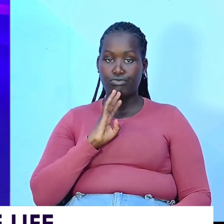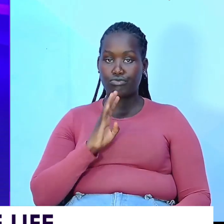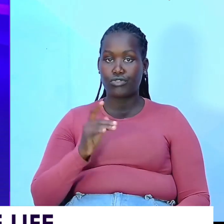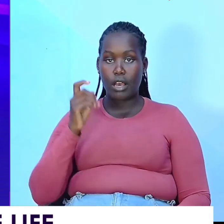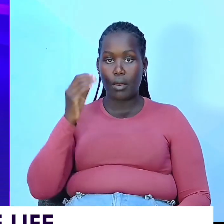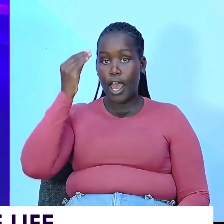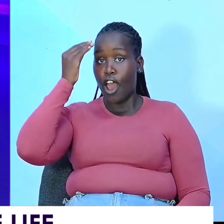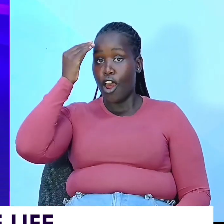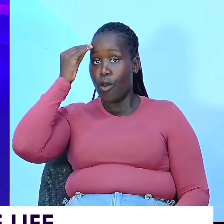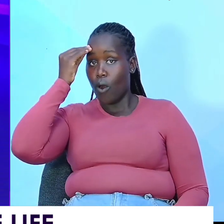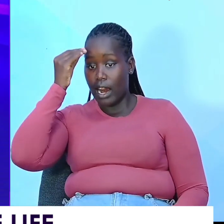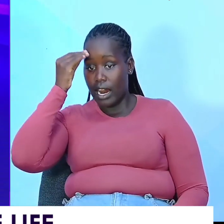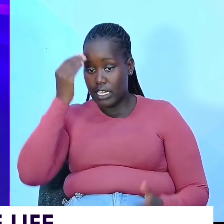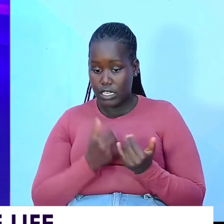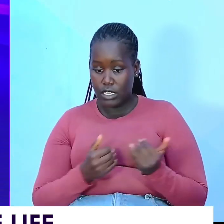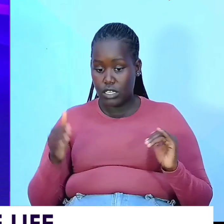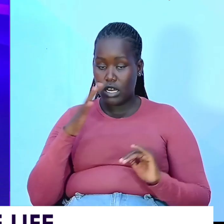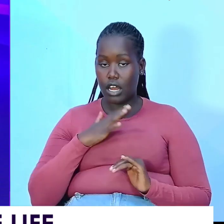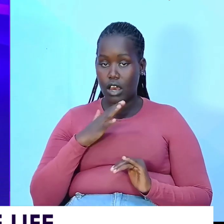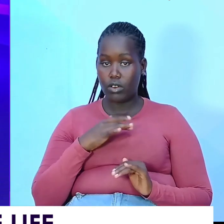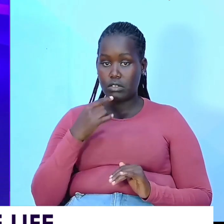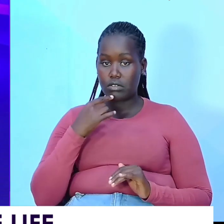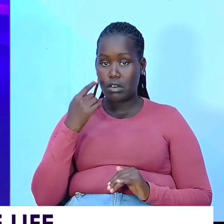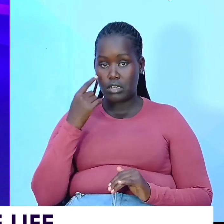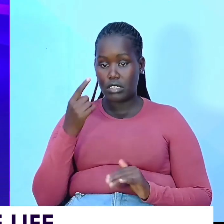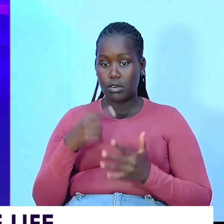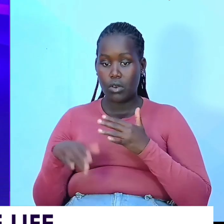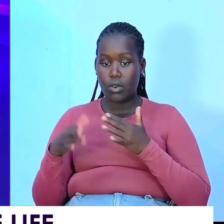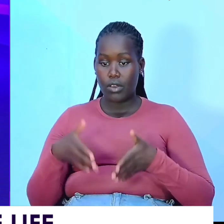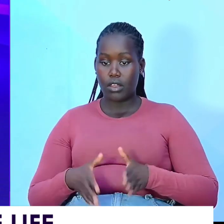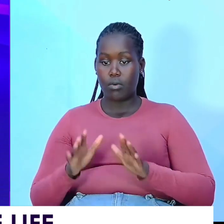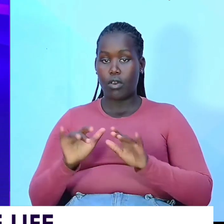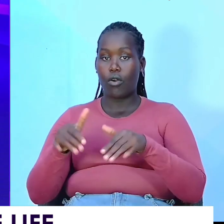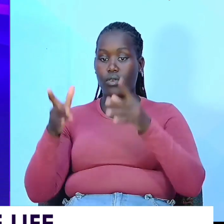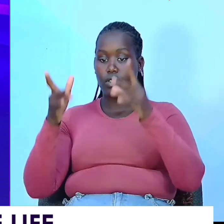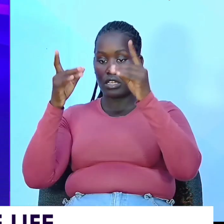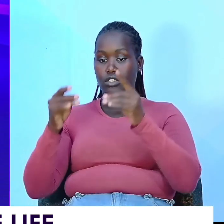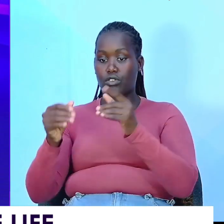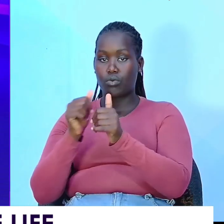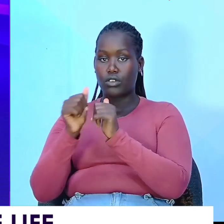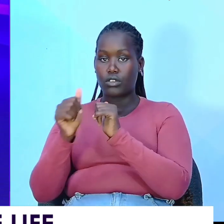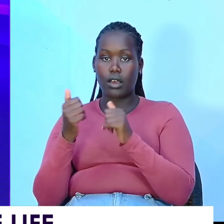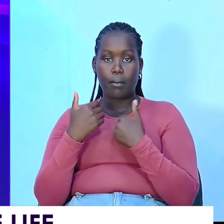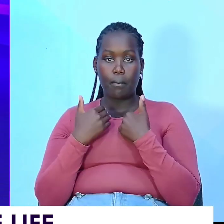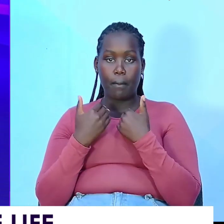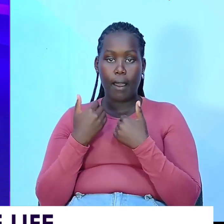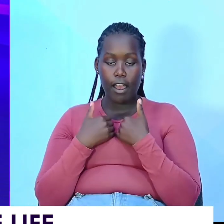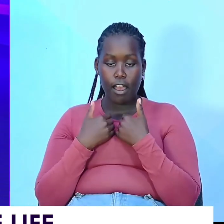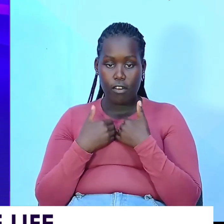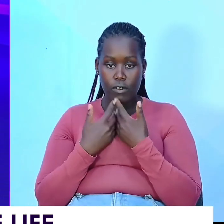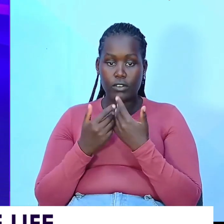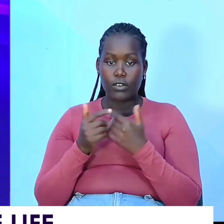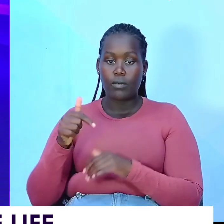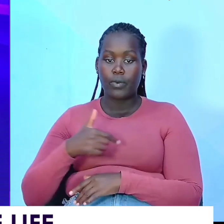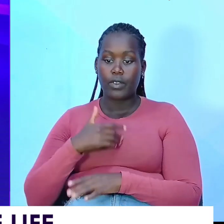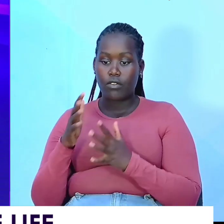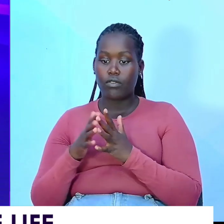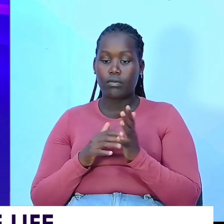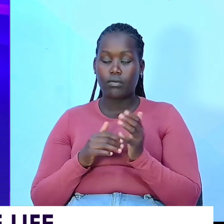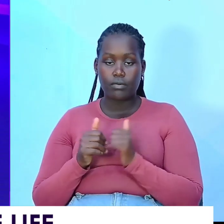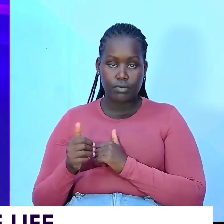trying to make them see that the paths they are taking or the decisions they are making are only self-destructive. Yeah. They are shooting their own